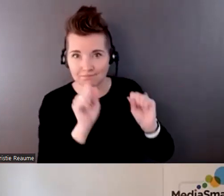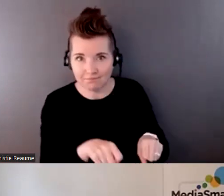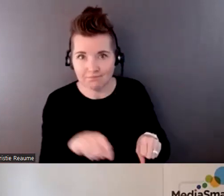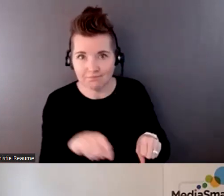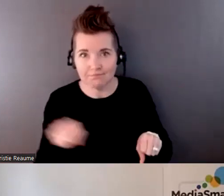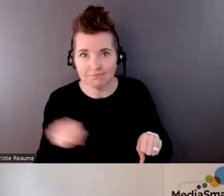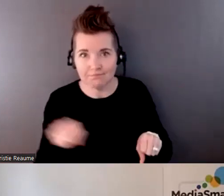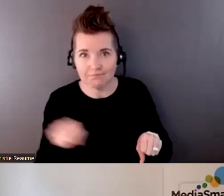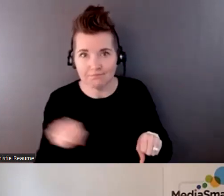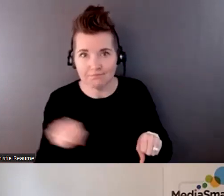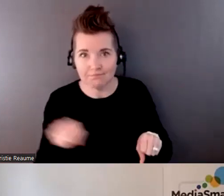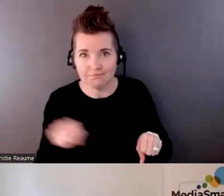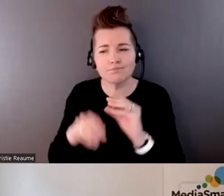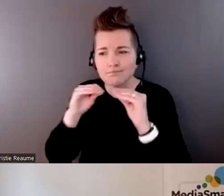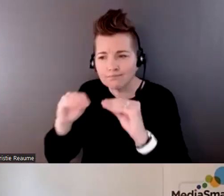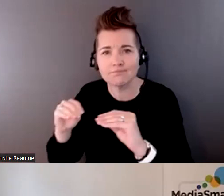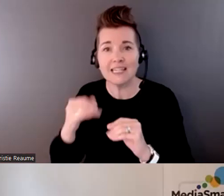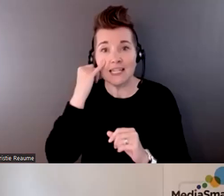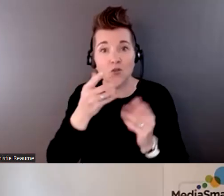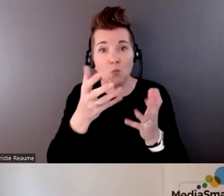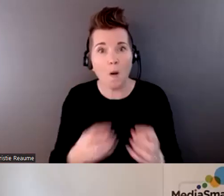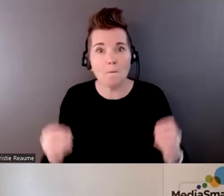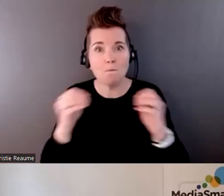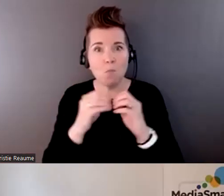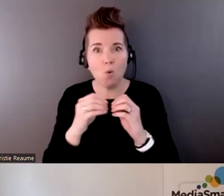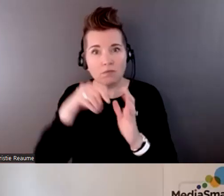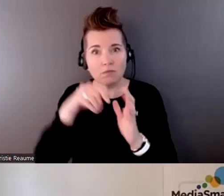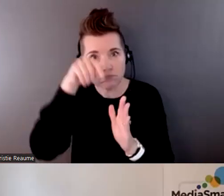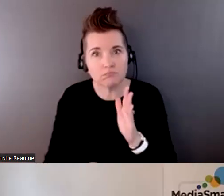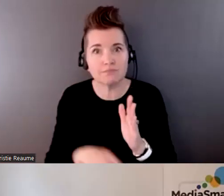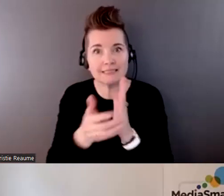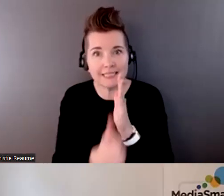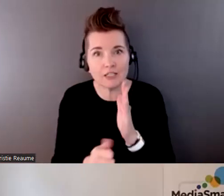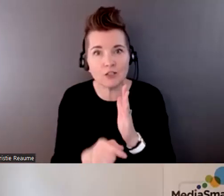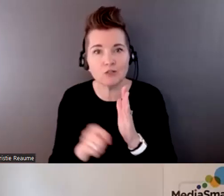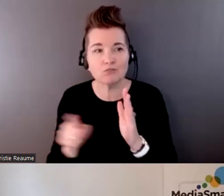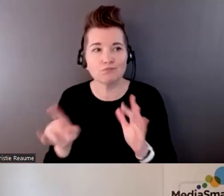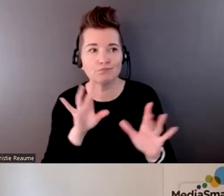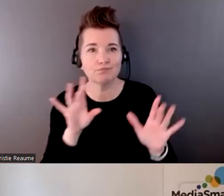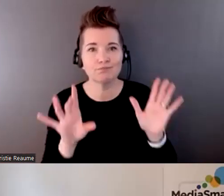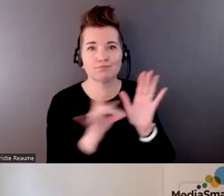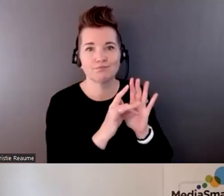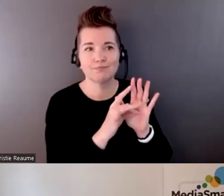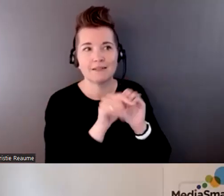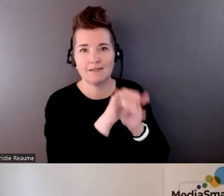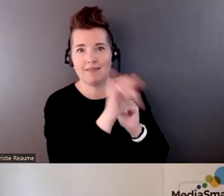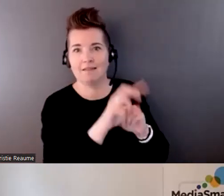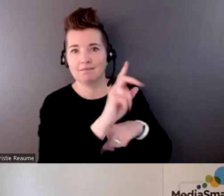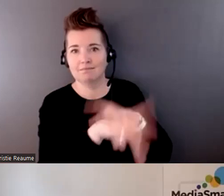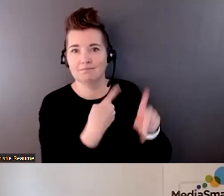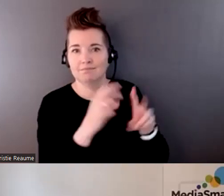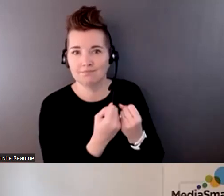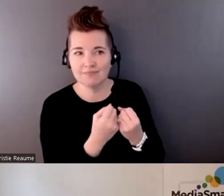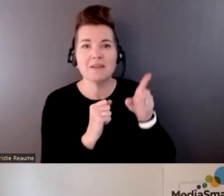some um perhaps more advanced skills It's a combination of sort of digital skills but it's also some of those